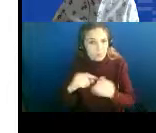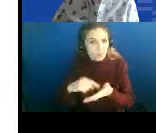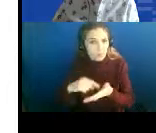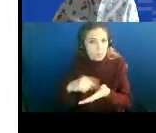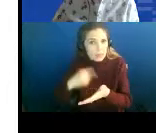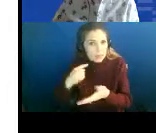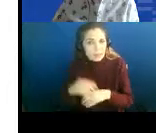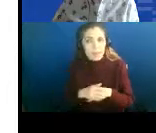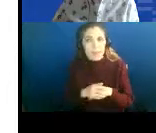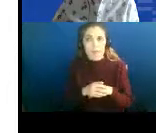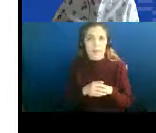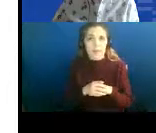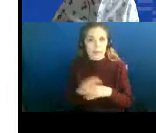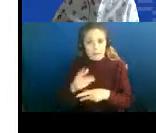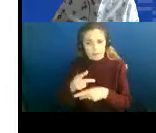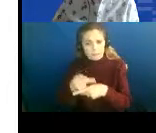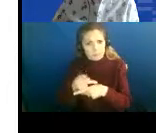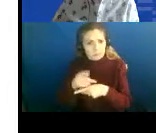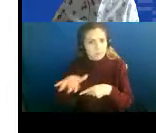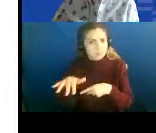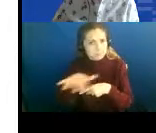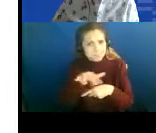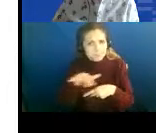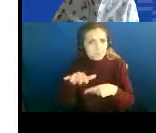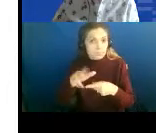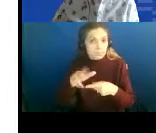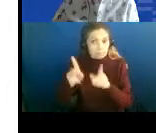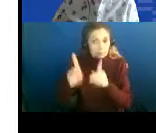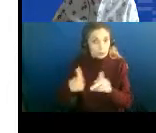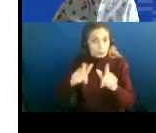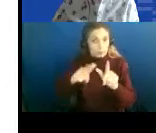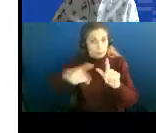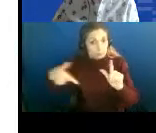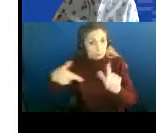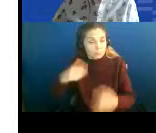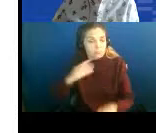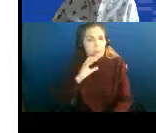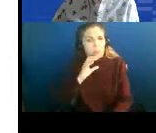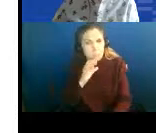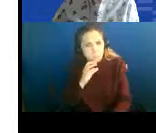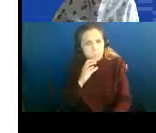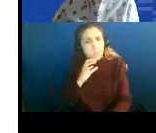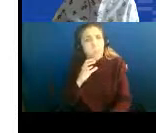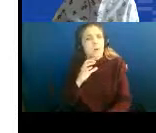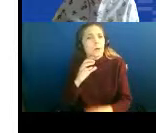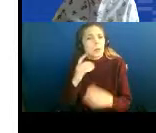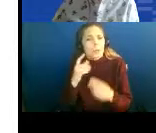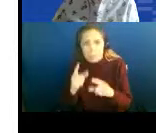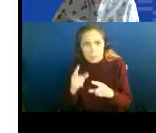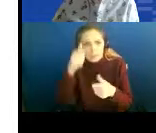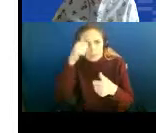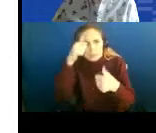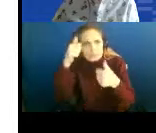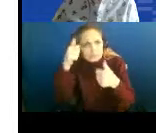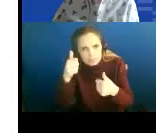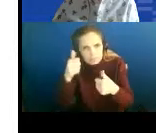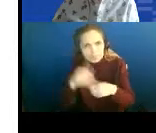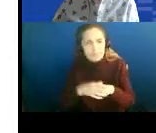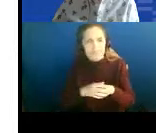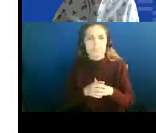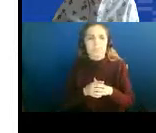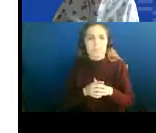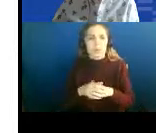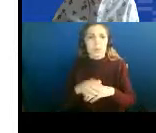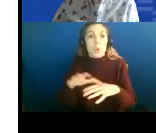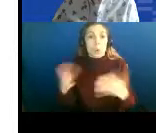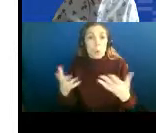a 2SLGBTQI older adult living with dementia, or caring as a 2SLGBTQI individual,